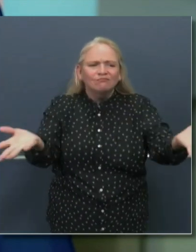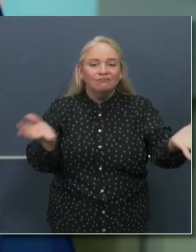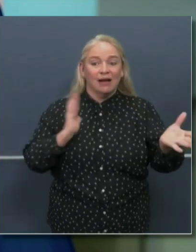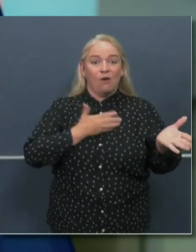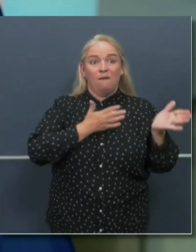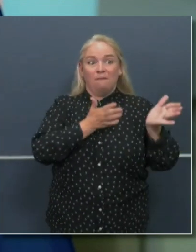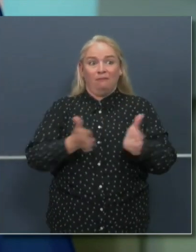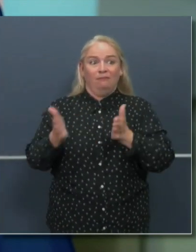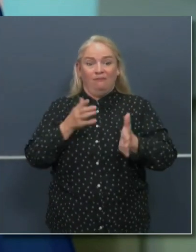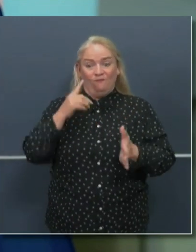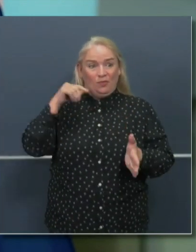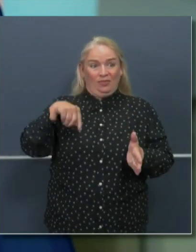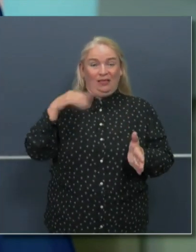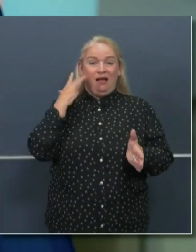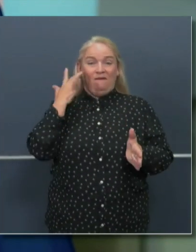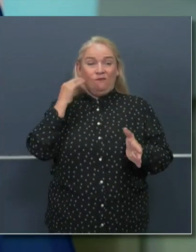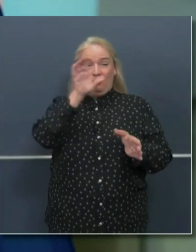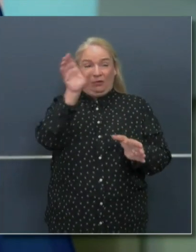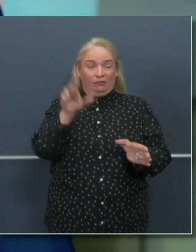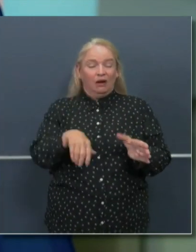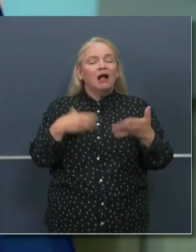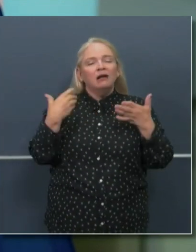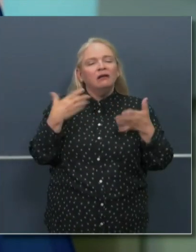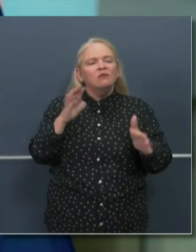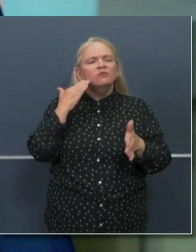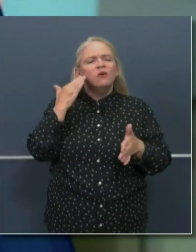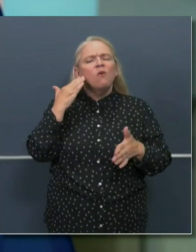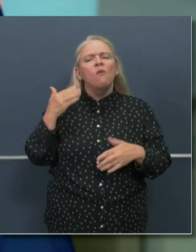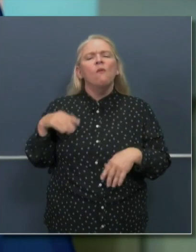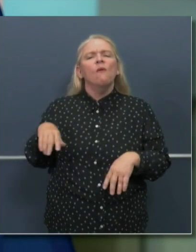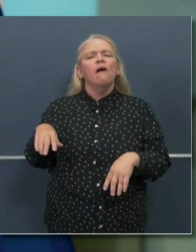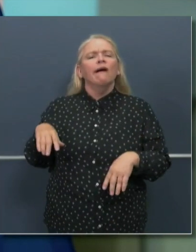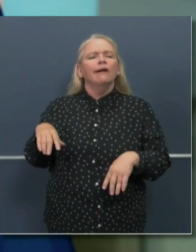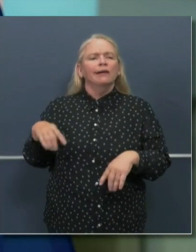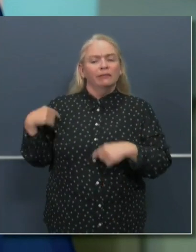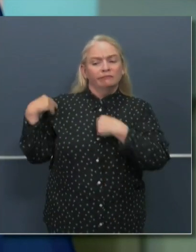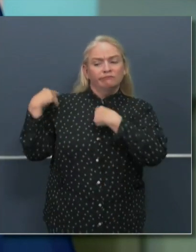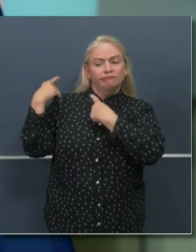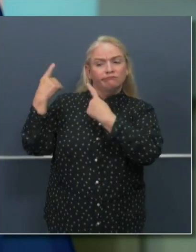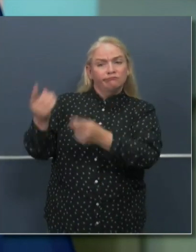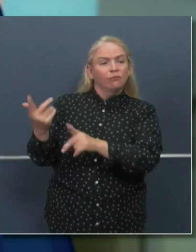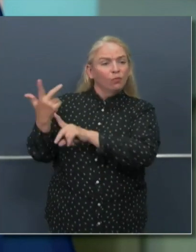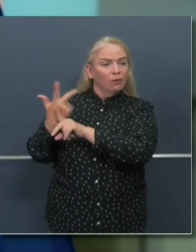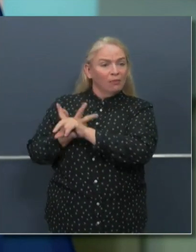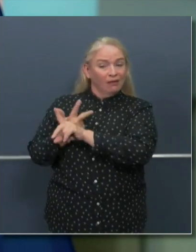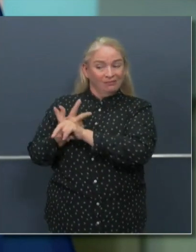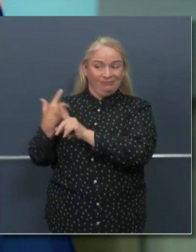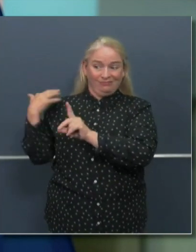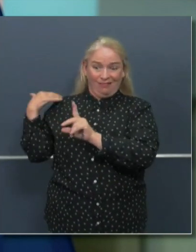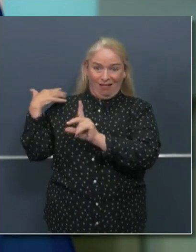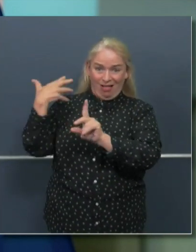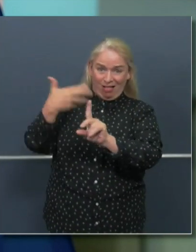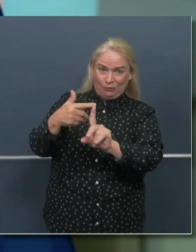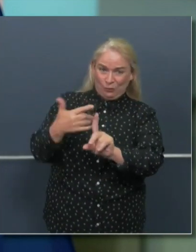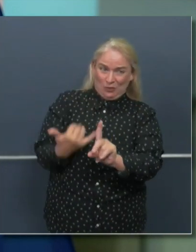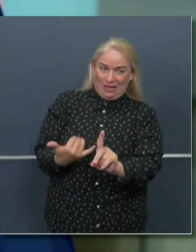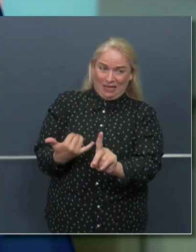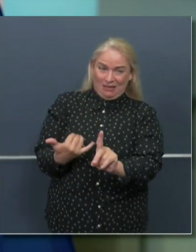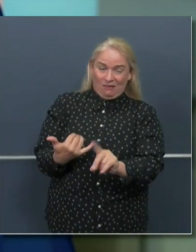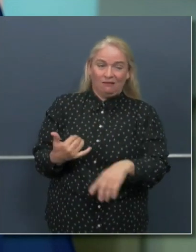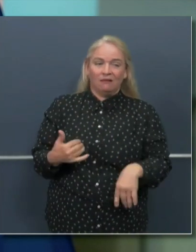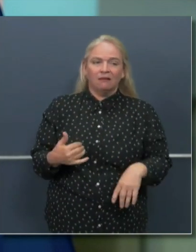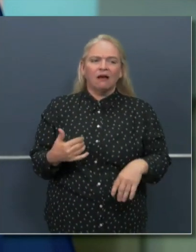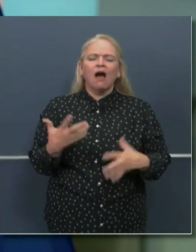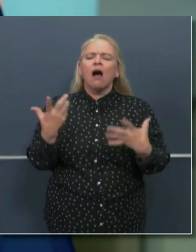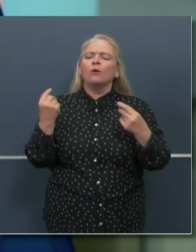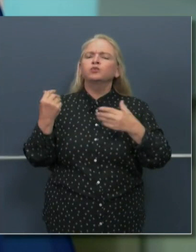state, update you on where we've been over the course of the last number of months, where we began, and what we're prepared to do to